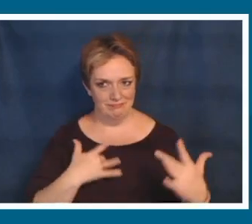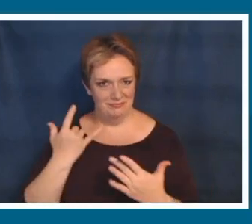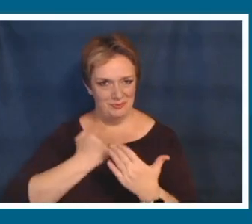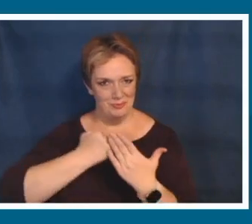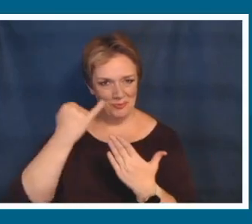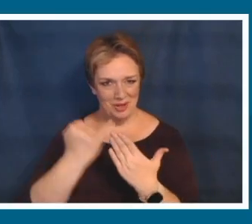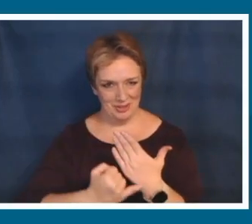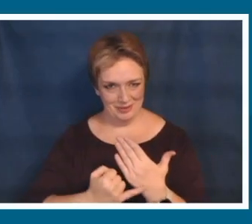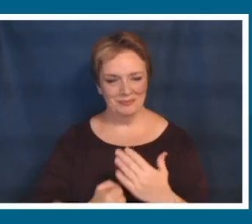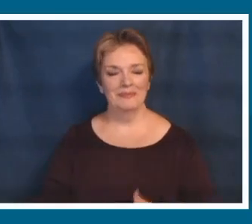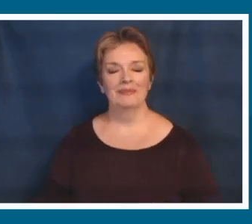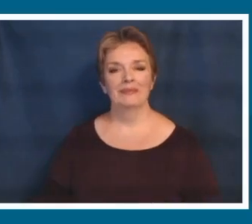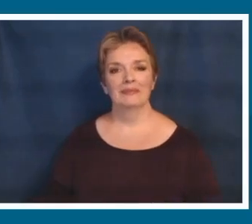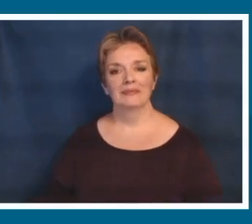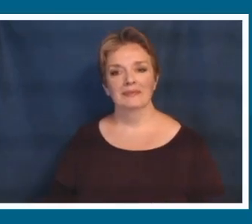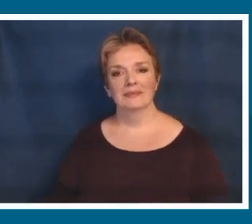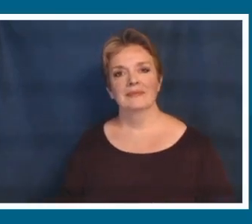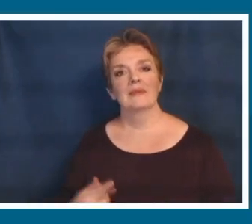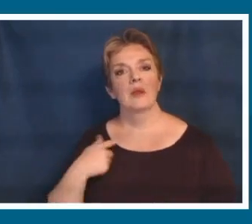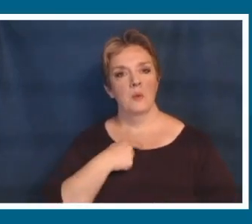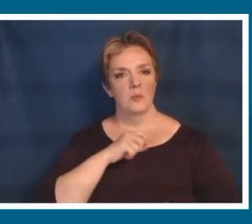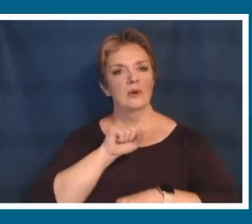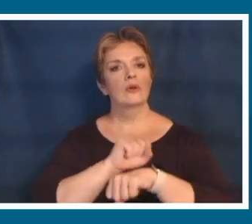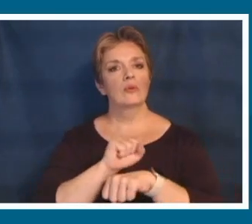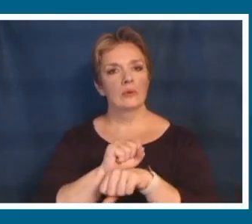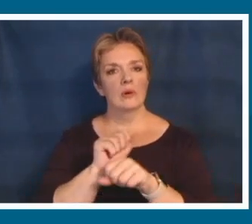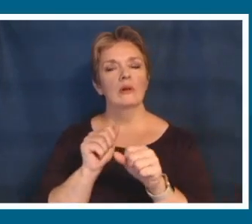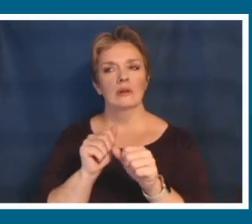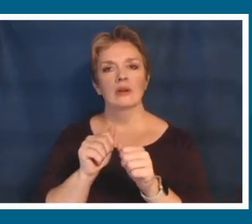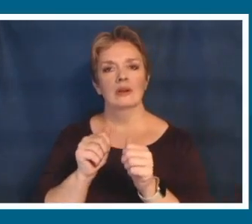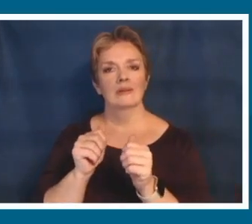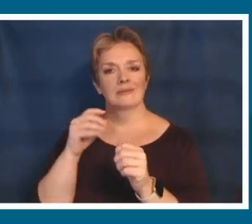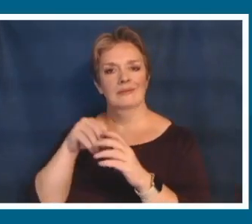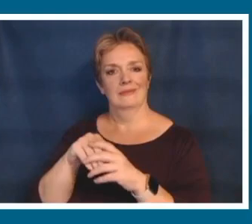Collaborative with the Library of Congress funding we receive,